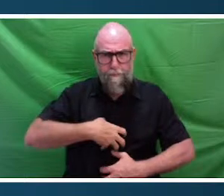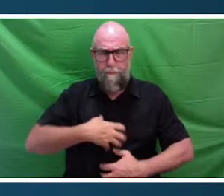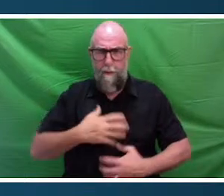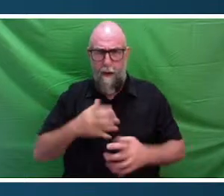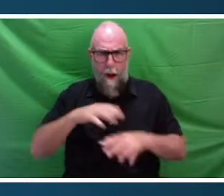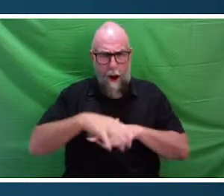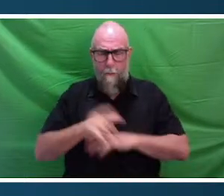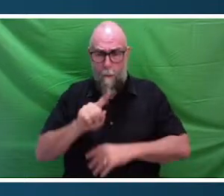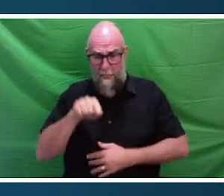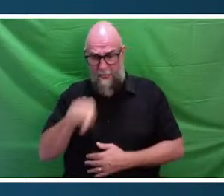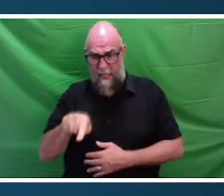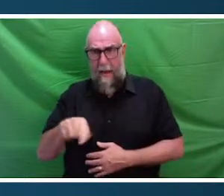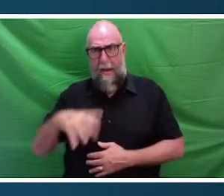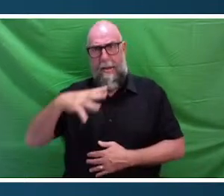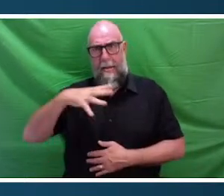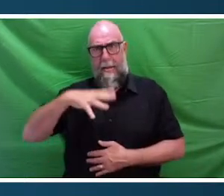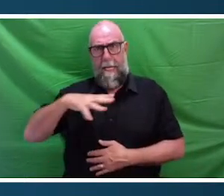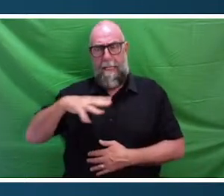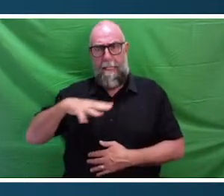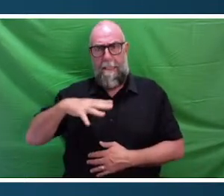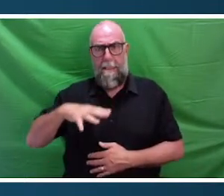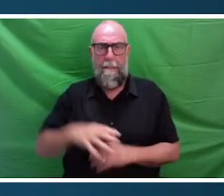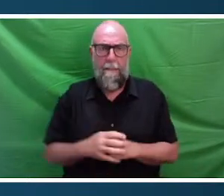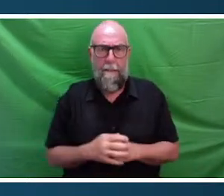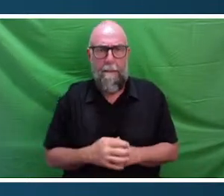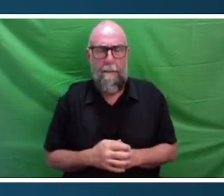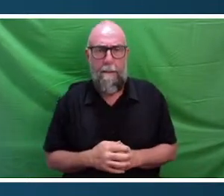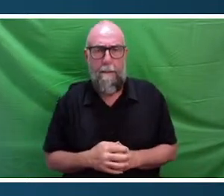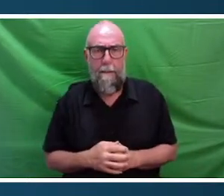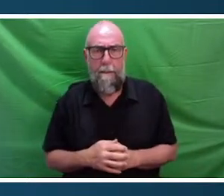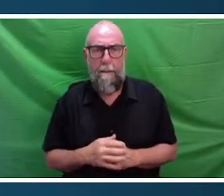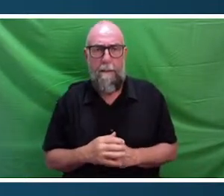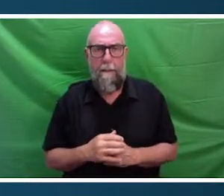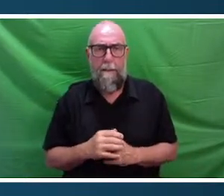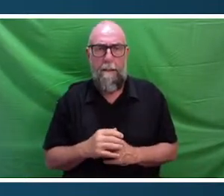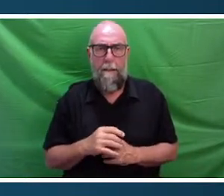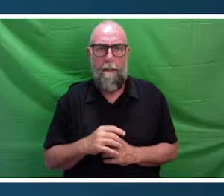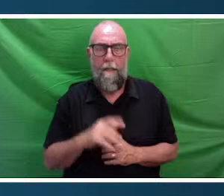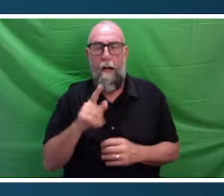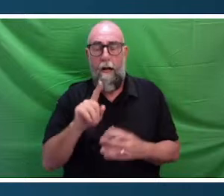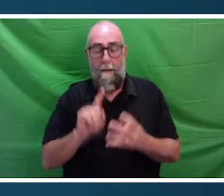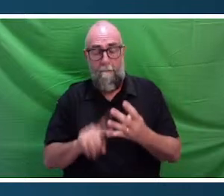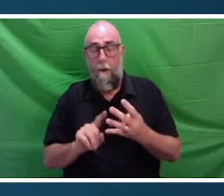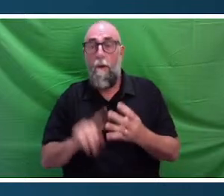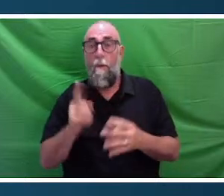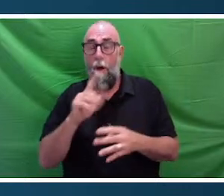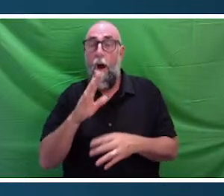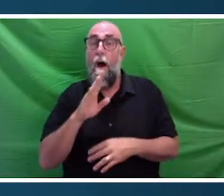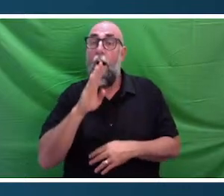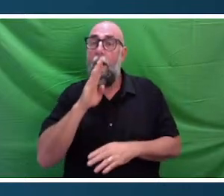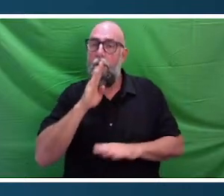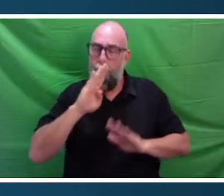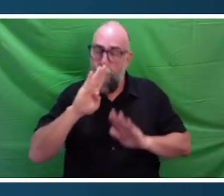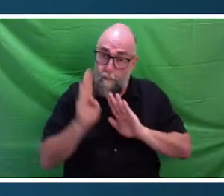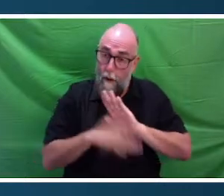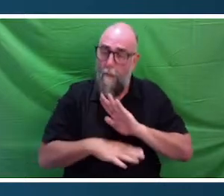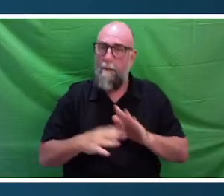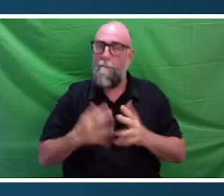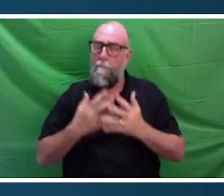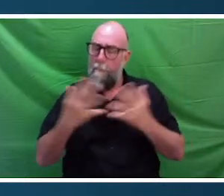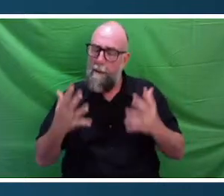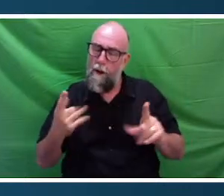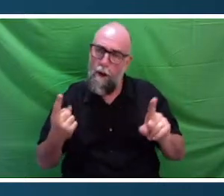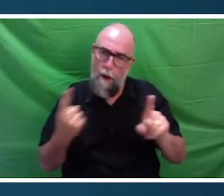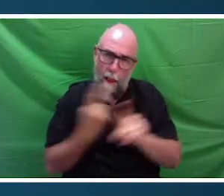ground. Fourth, rapid sector-wide transformations are needed. Changes